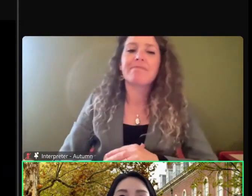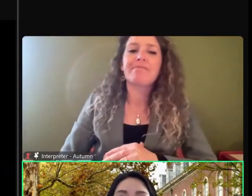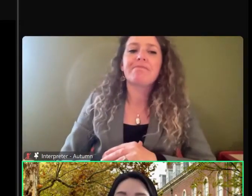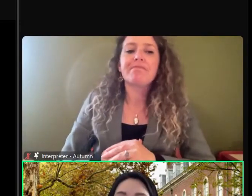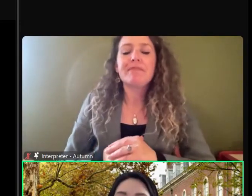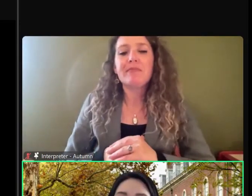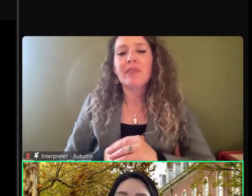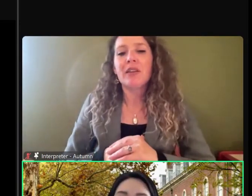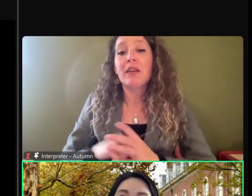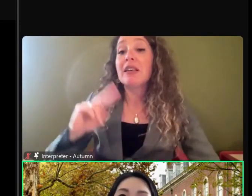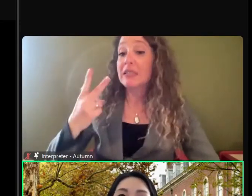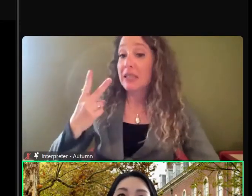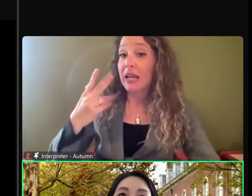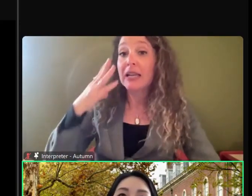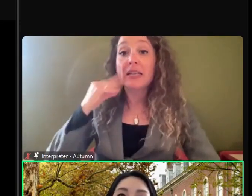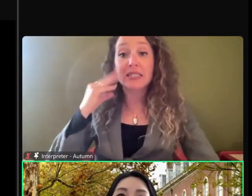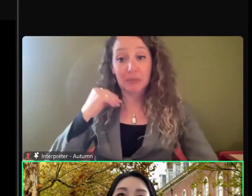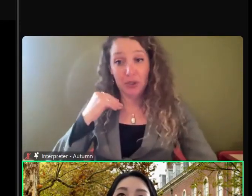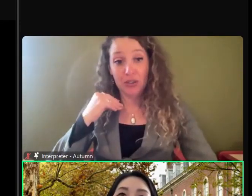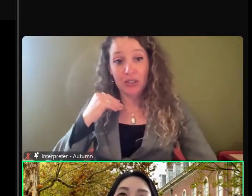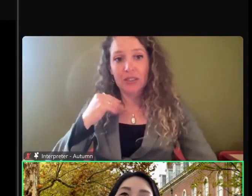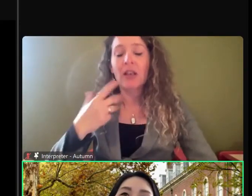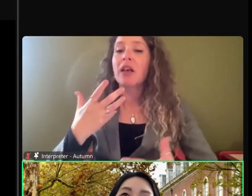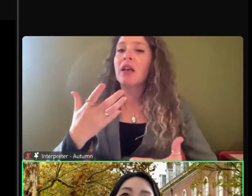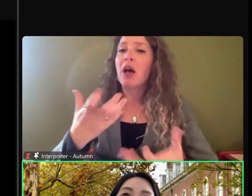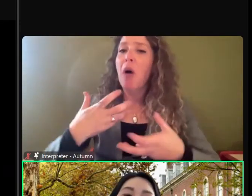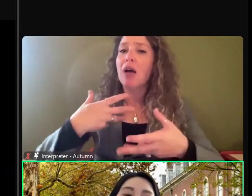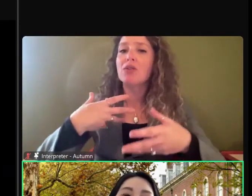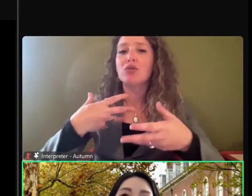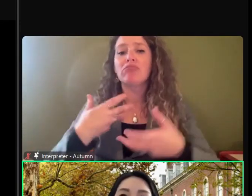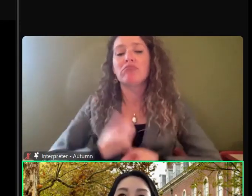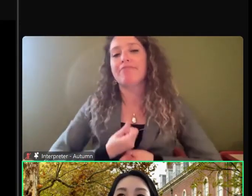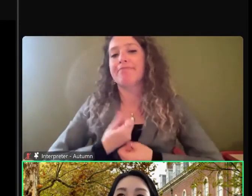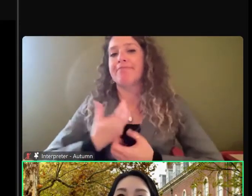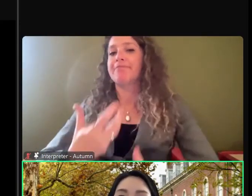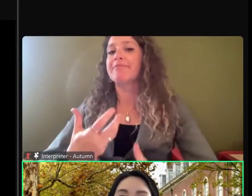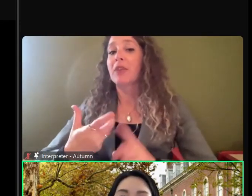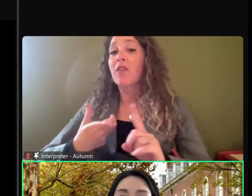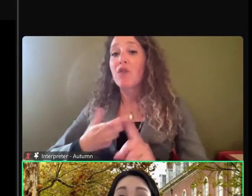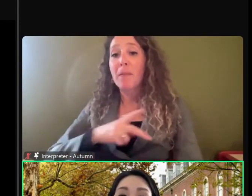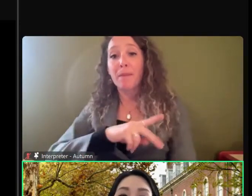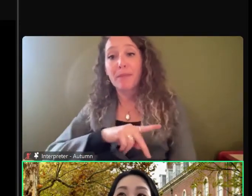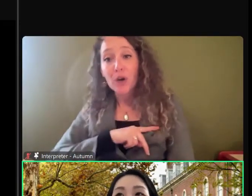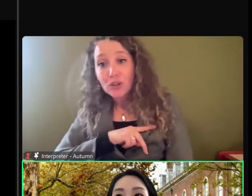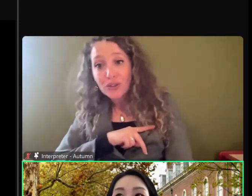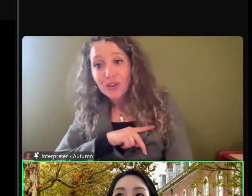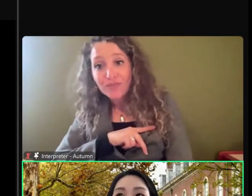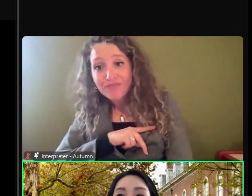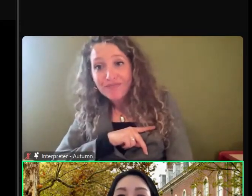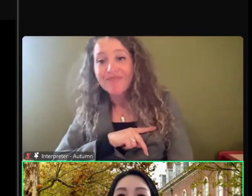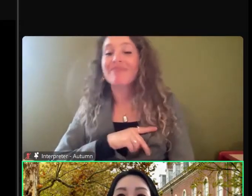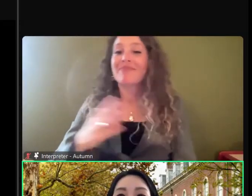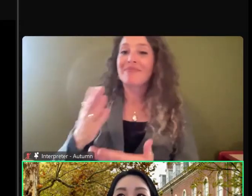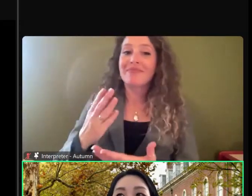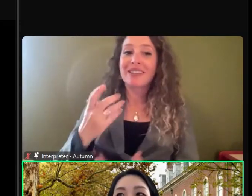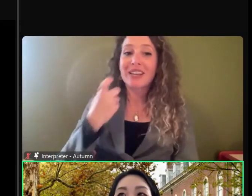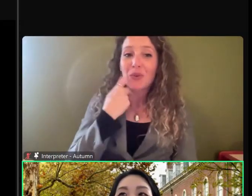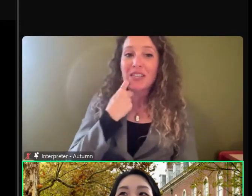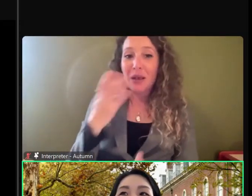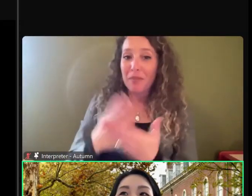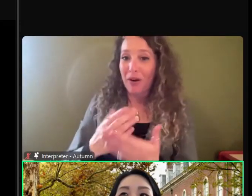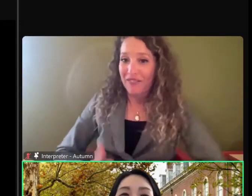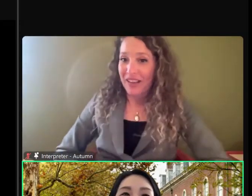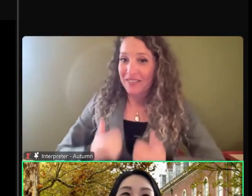The second experience I'd like to share is from a very personal and recent part of our lives.